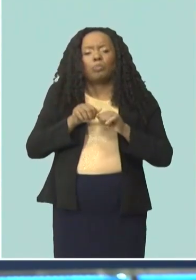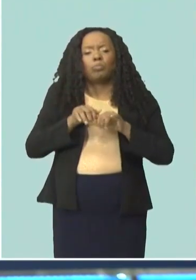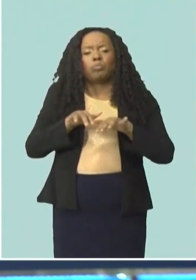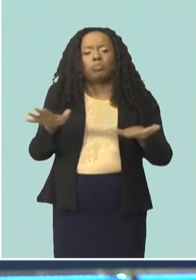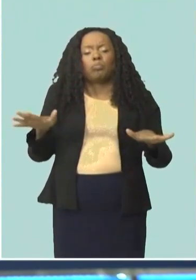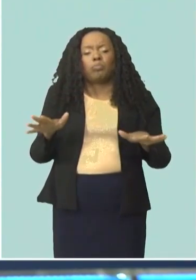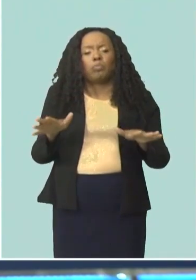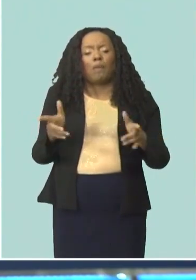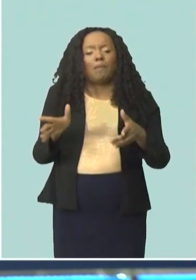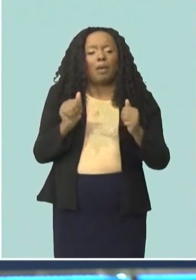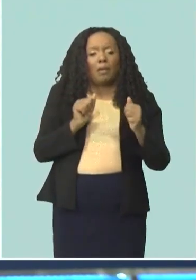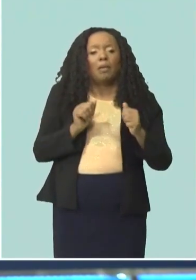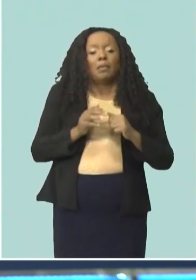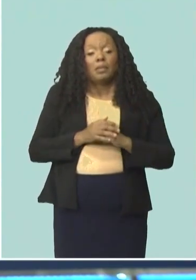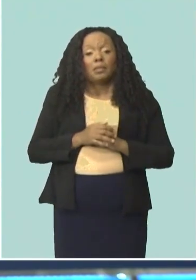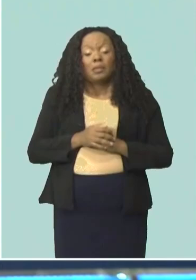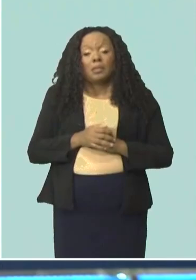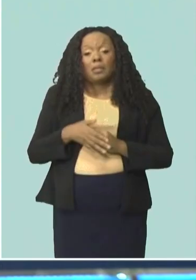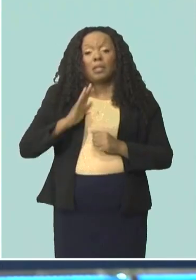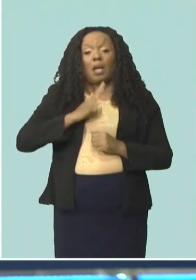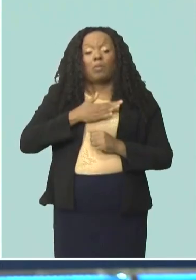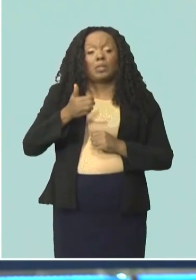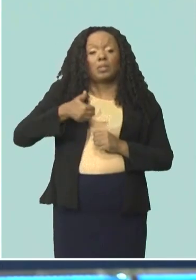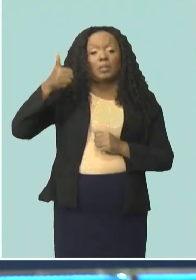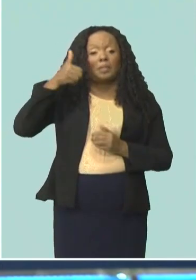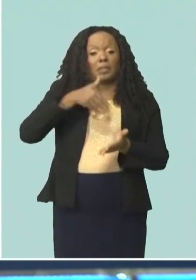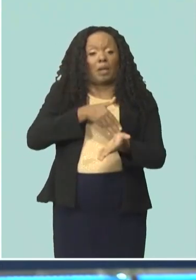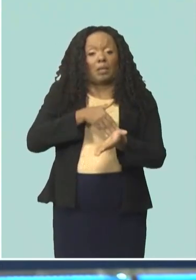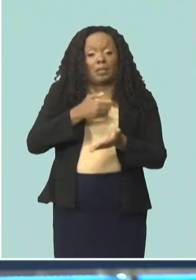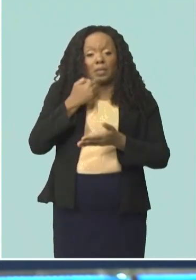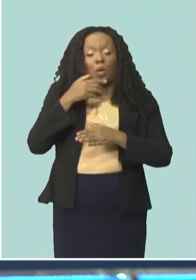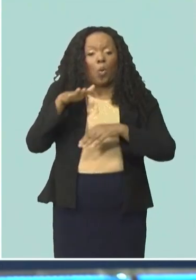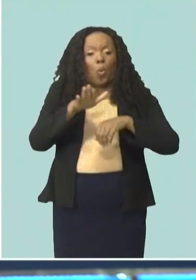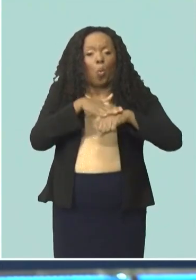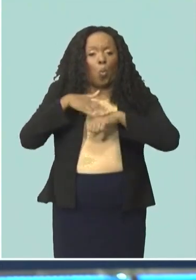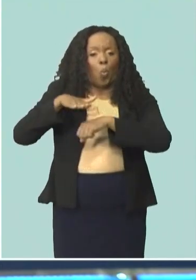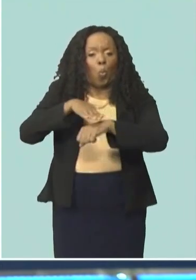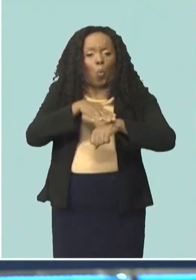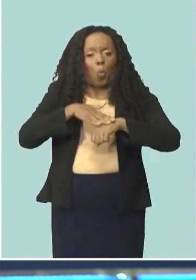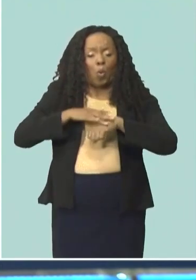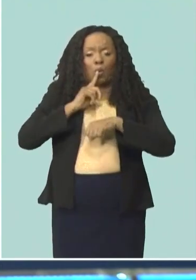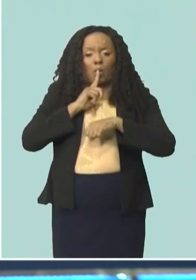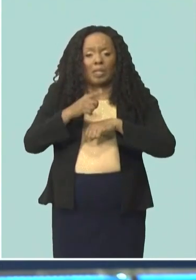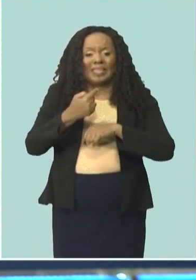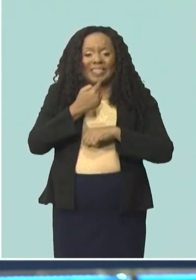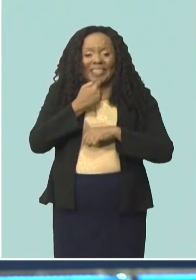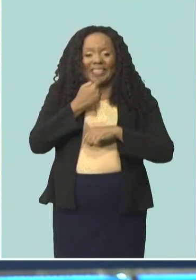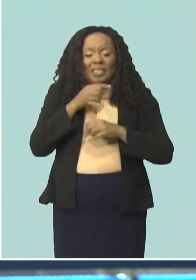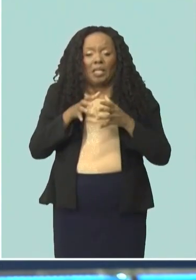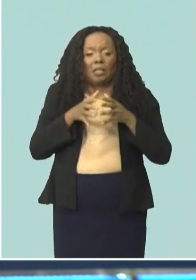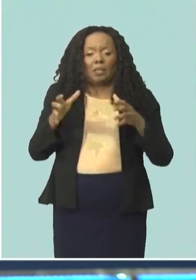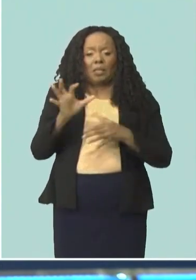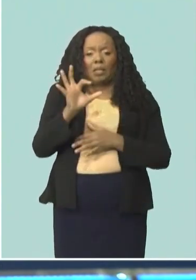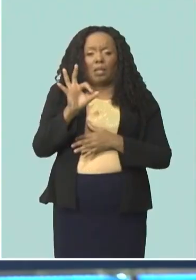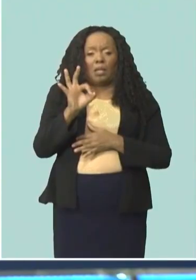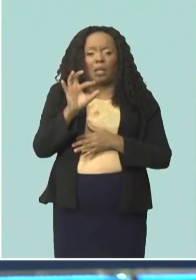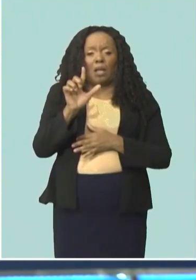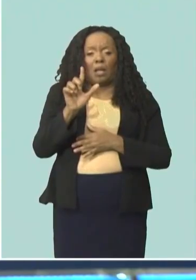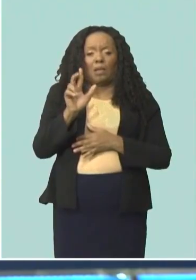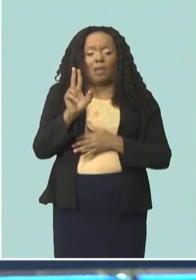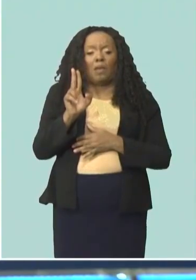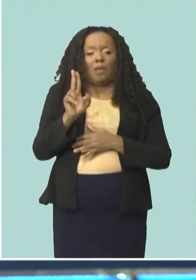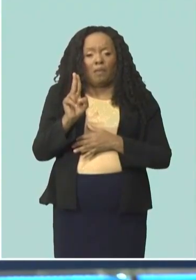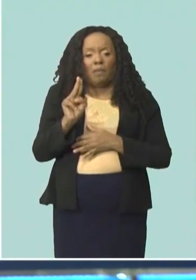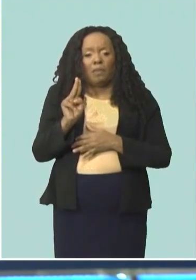locals on alert. Dr. Williams tells CBC News the warning should be taken seriously, especially with flu cases surging